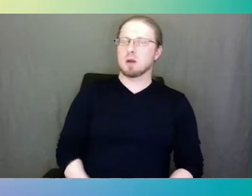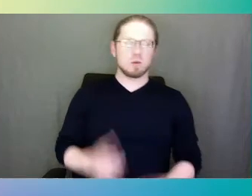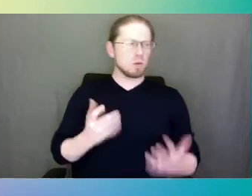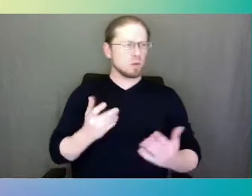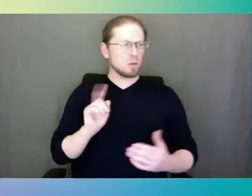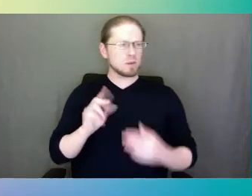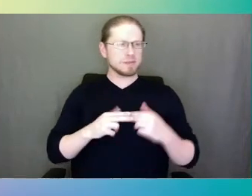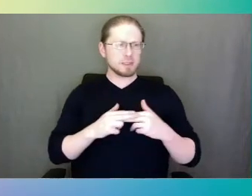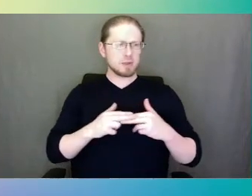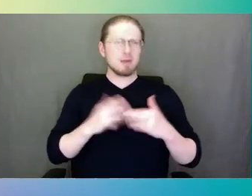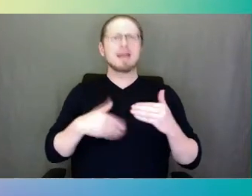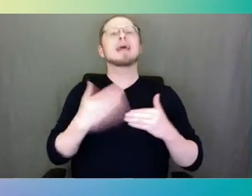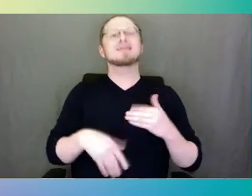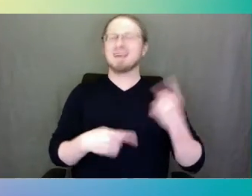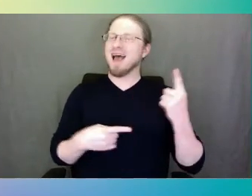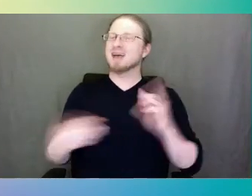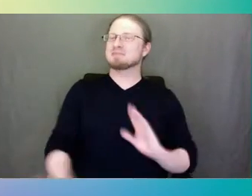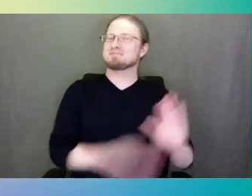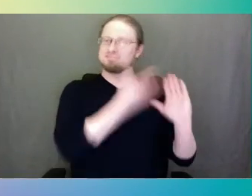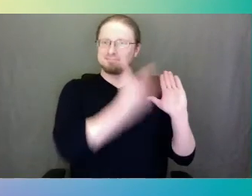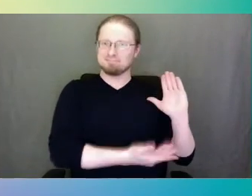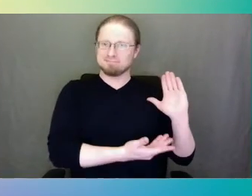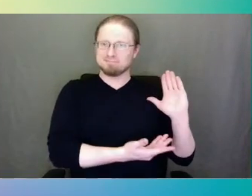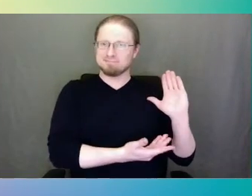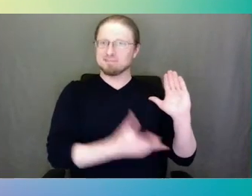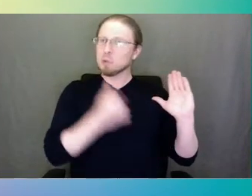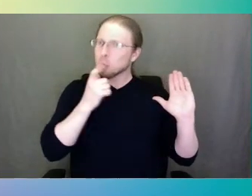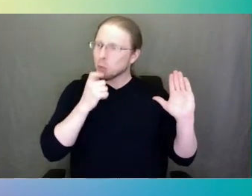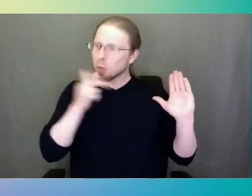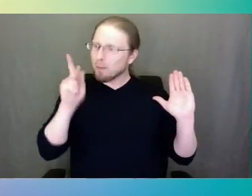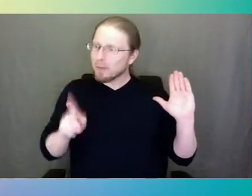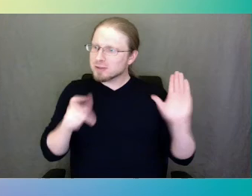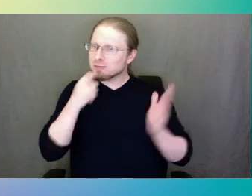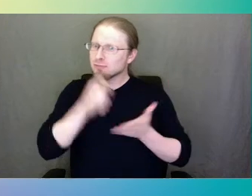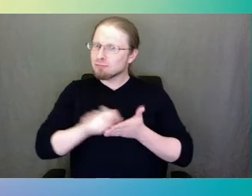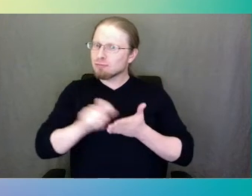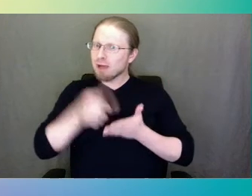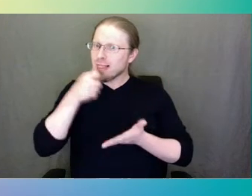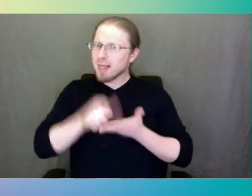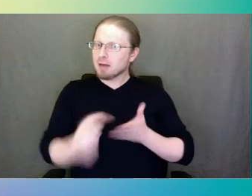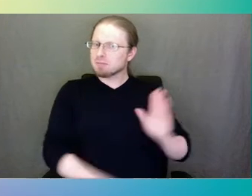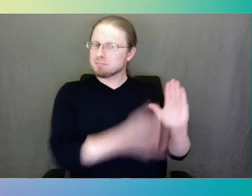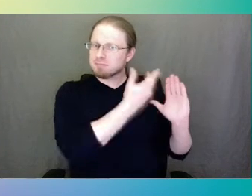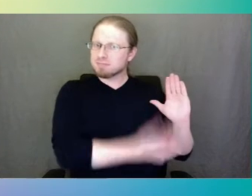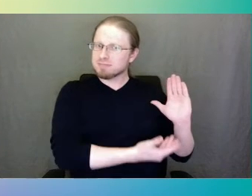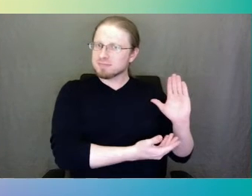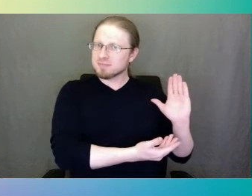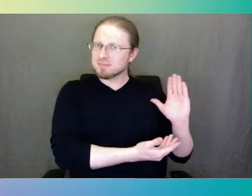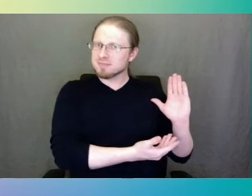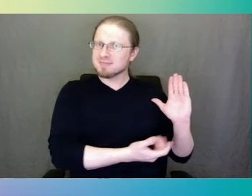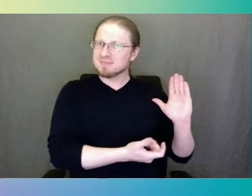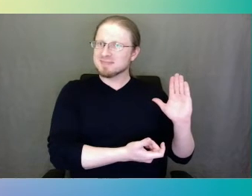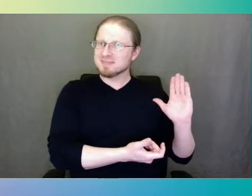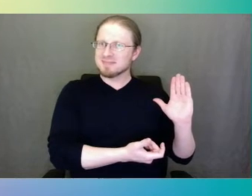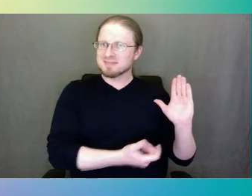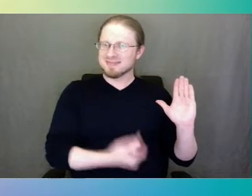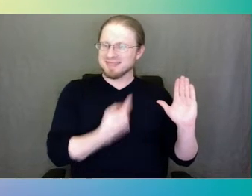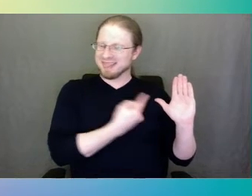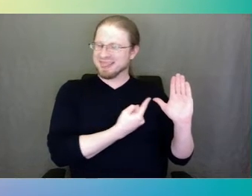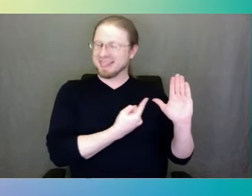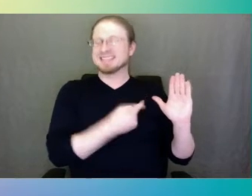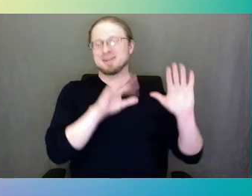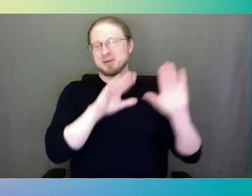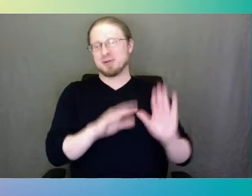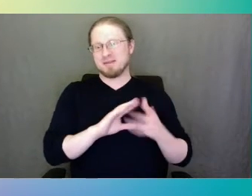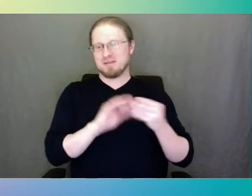next. Who is the person that wrote the letter? This is actually wonderful.